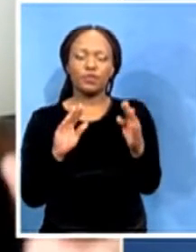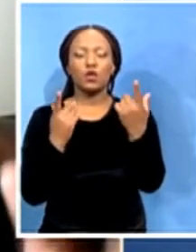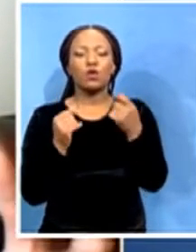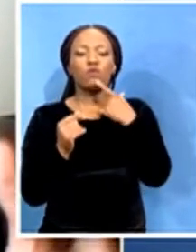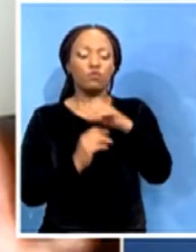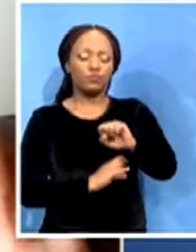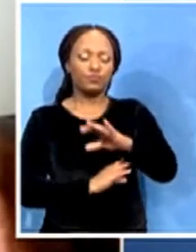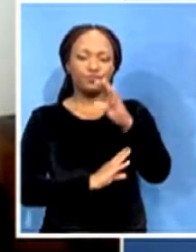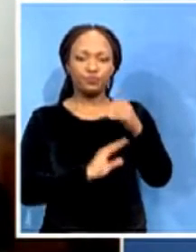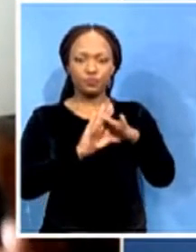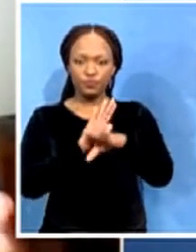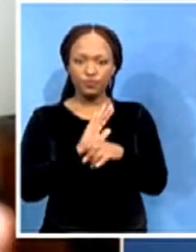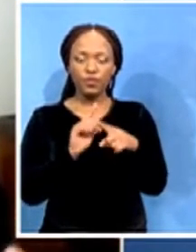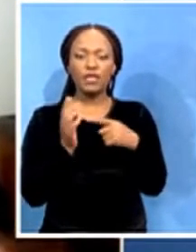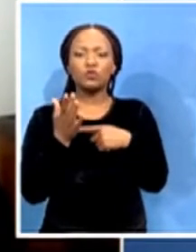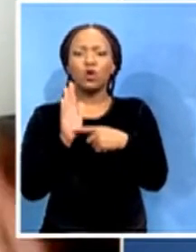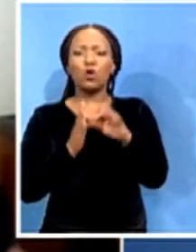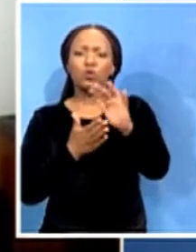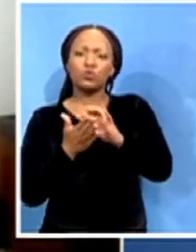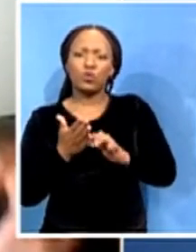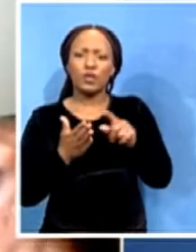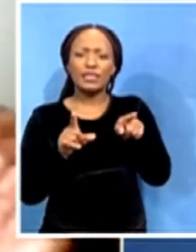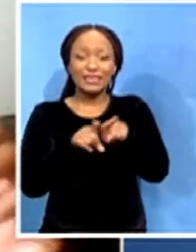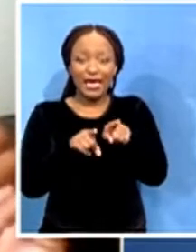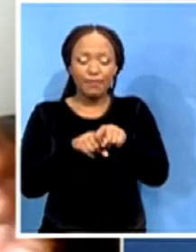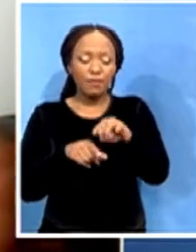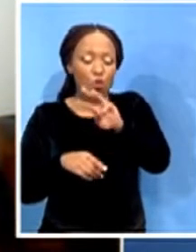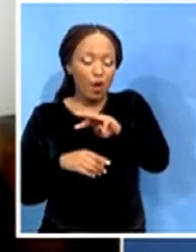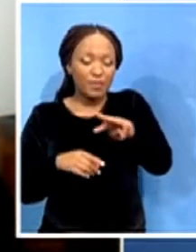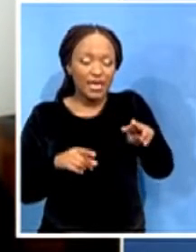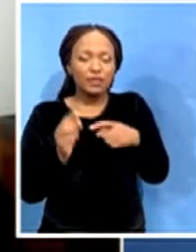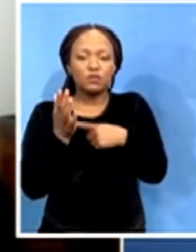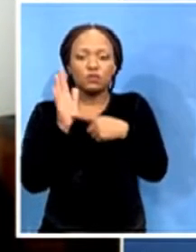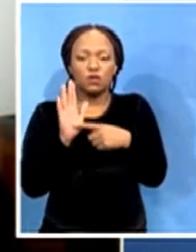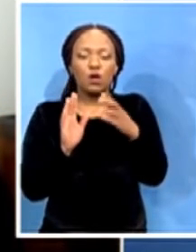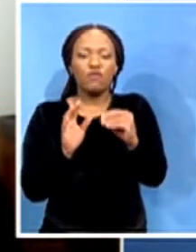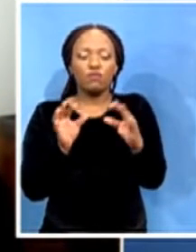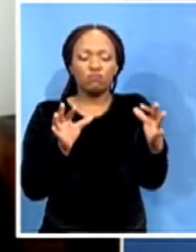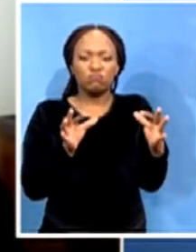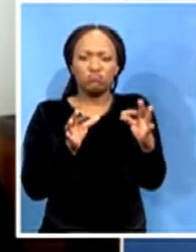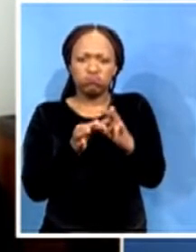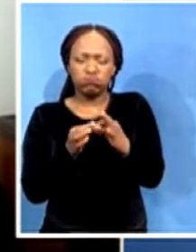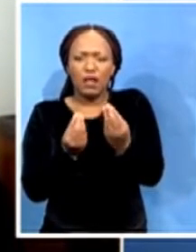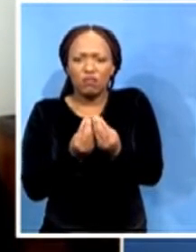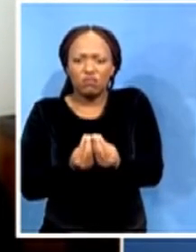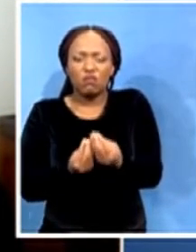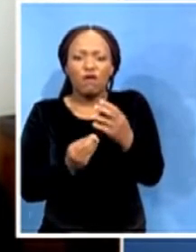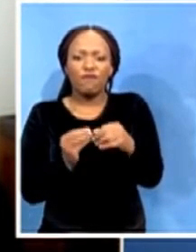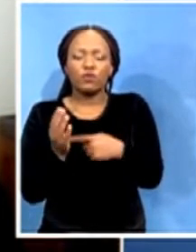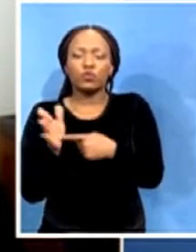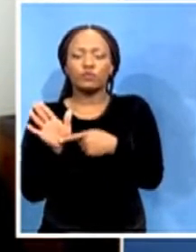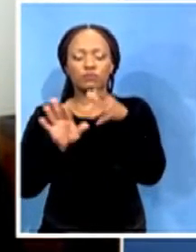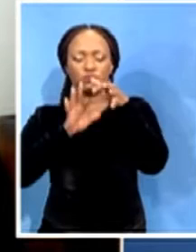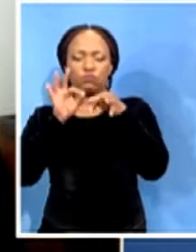but also on that website is an element, it's a component which will explain to people how the Constitution works, because we